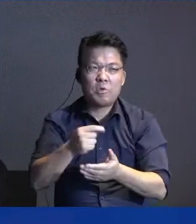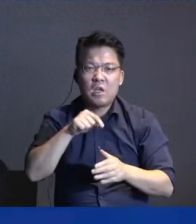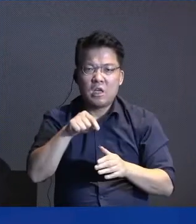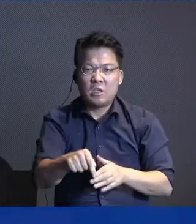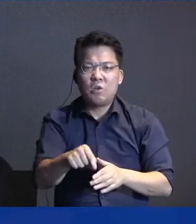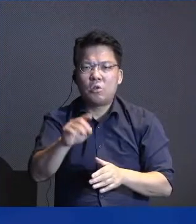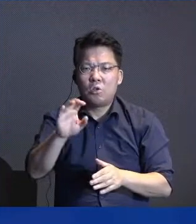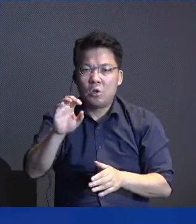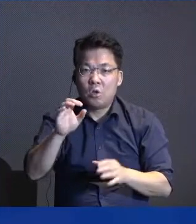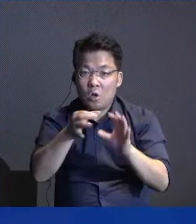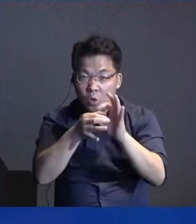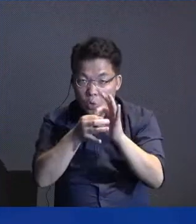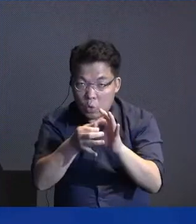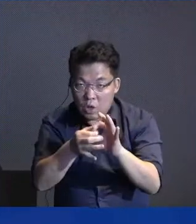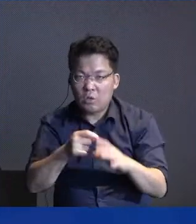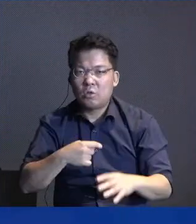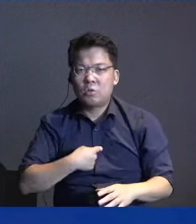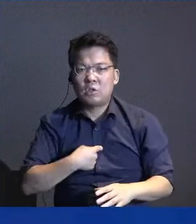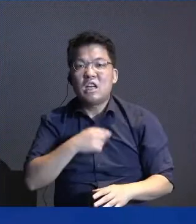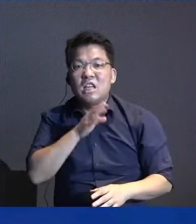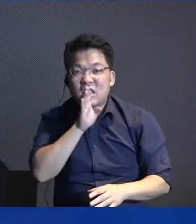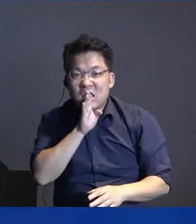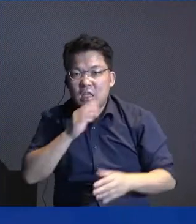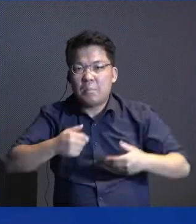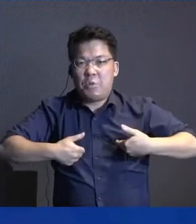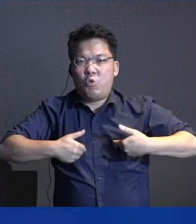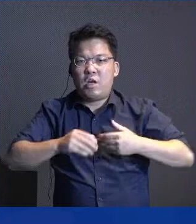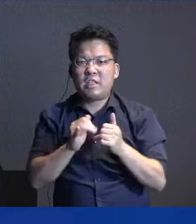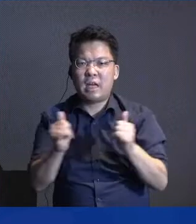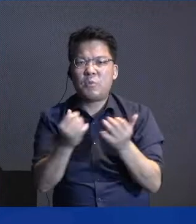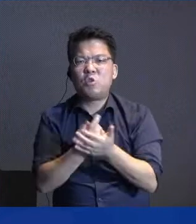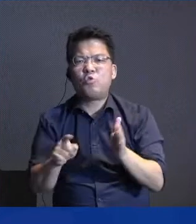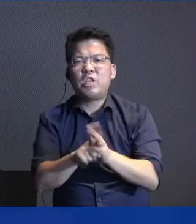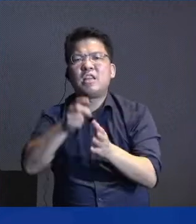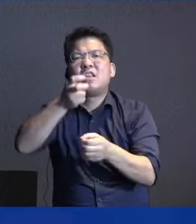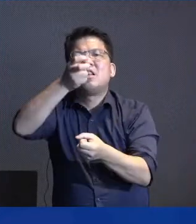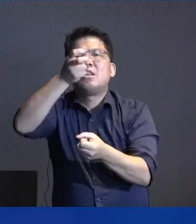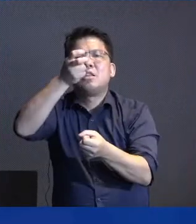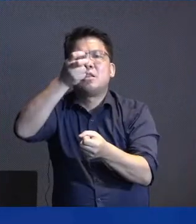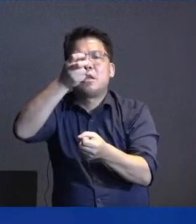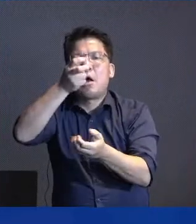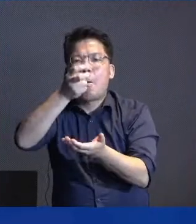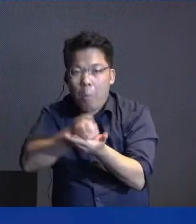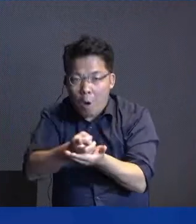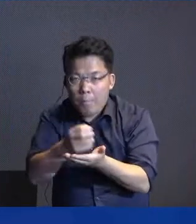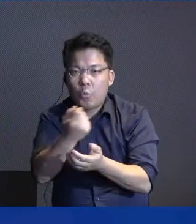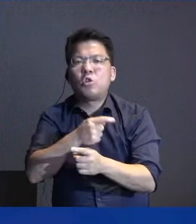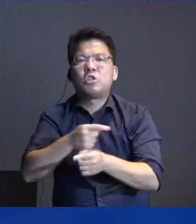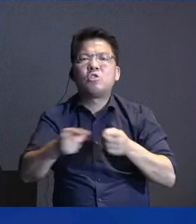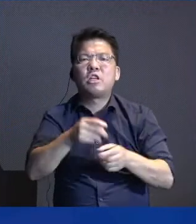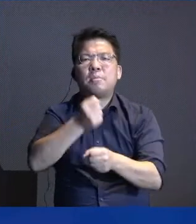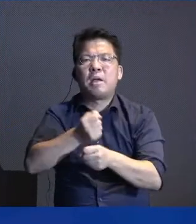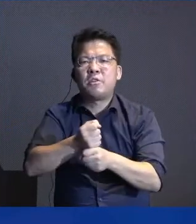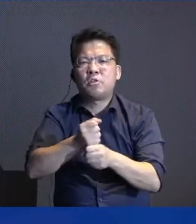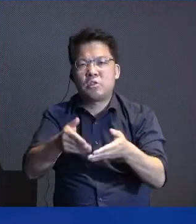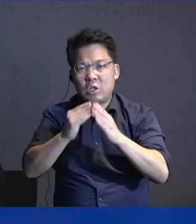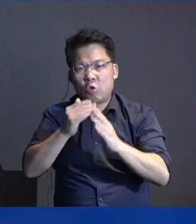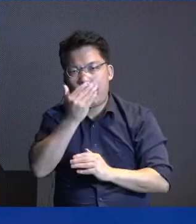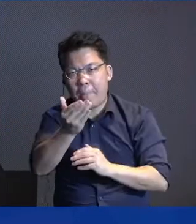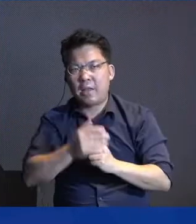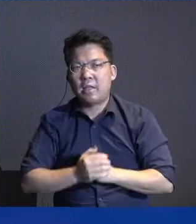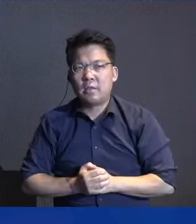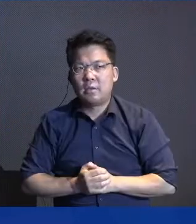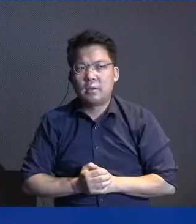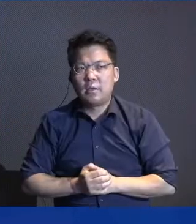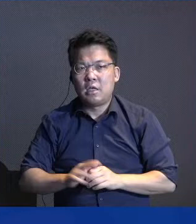this was one of the documents that we published as a part of the World Federation for Mental